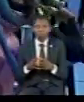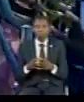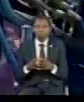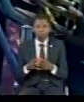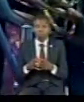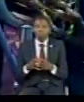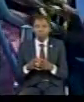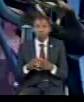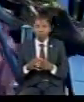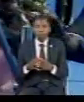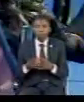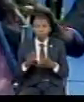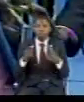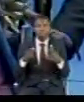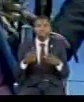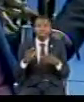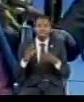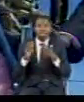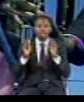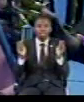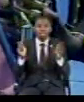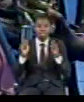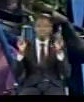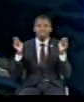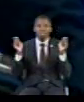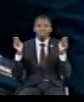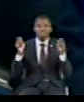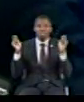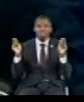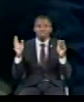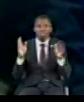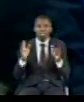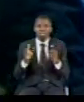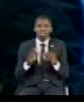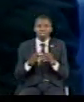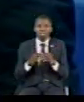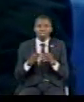Let's celebrate God's goodness.